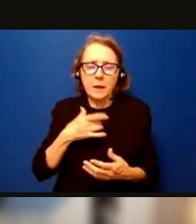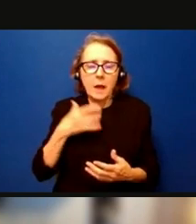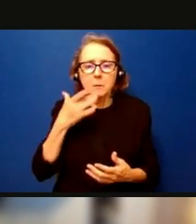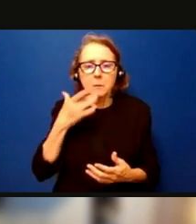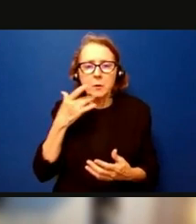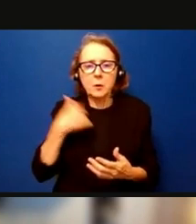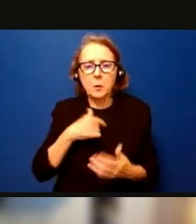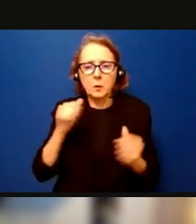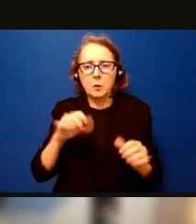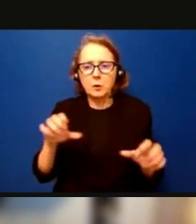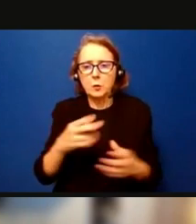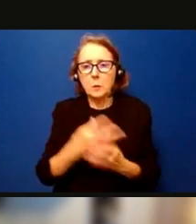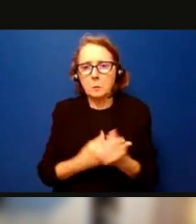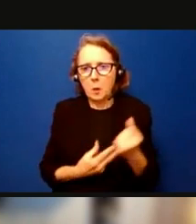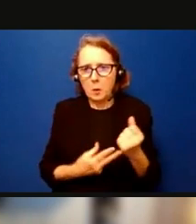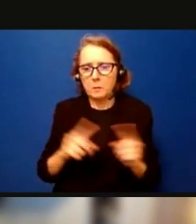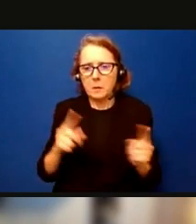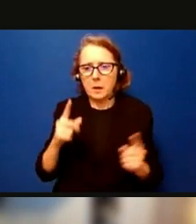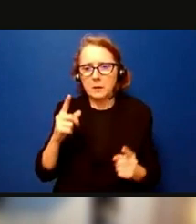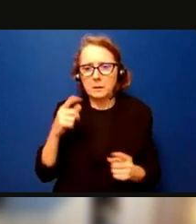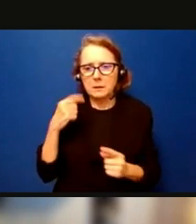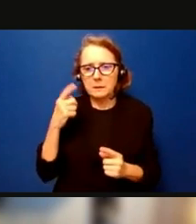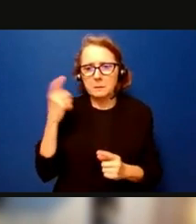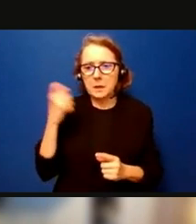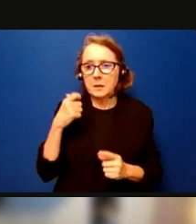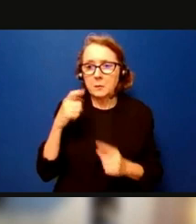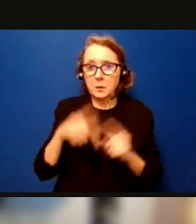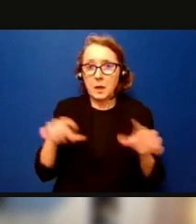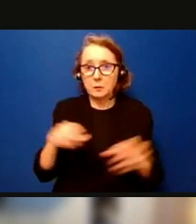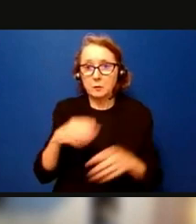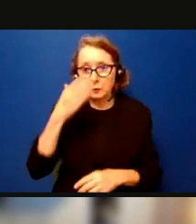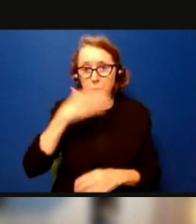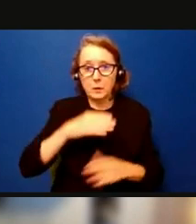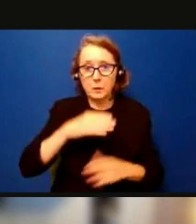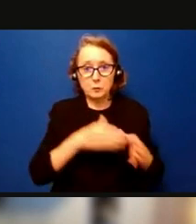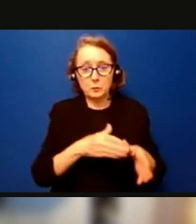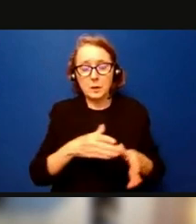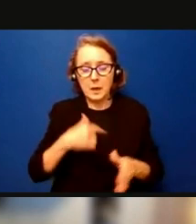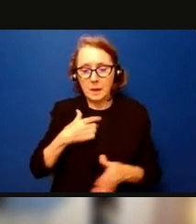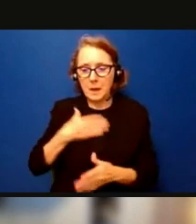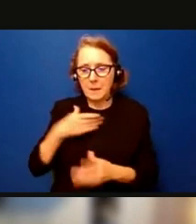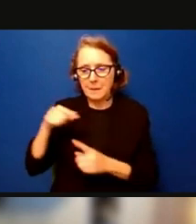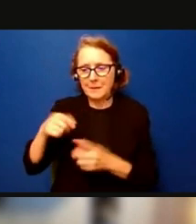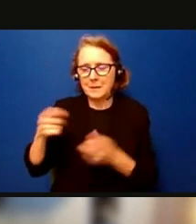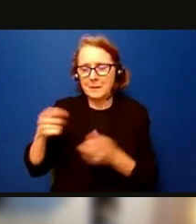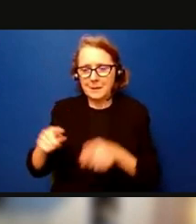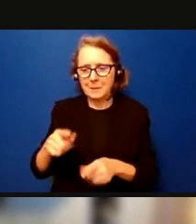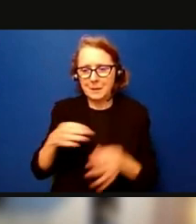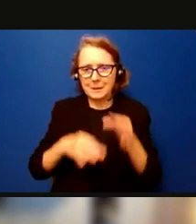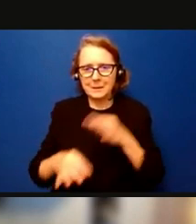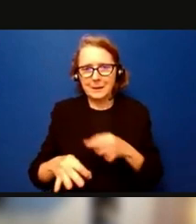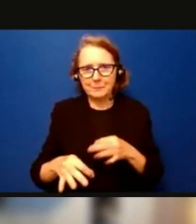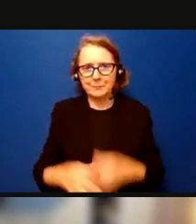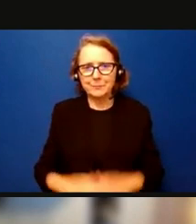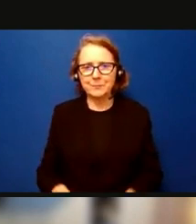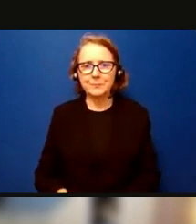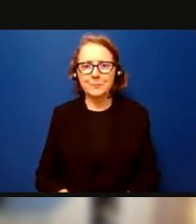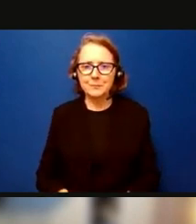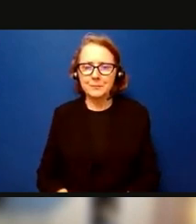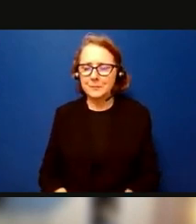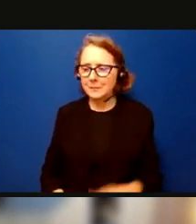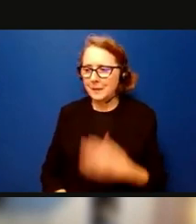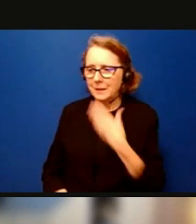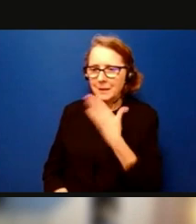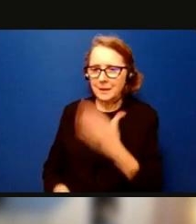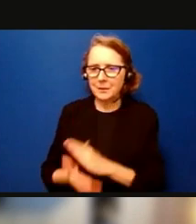do both. But since we can't seem to do Front Street, I'm glad that this is happening in its place. Thank you, Councilor. And I